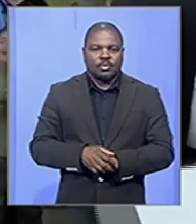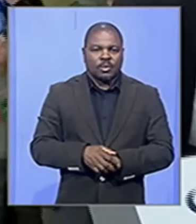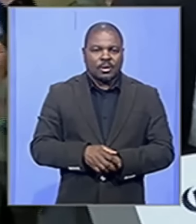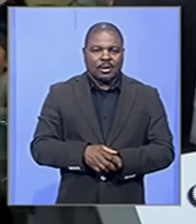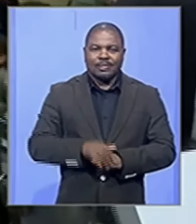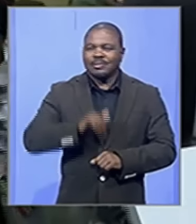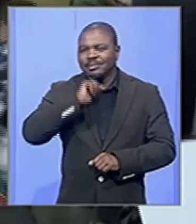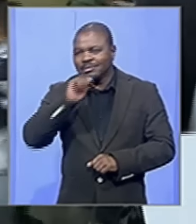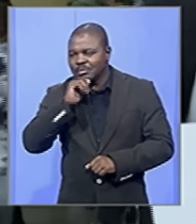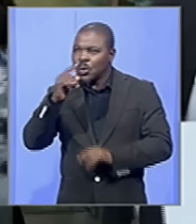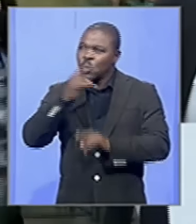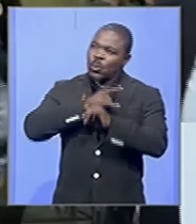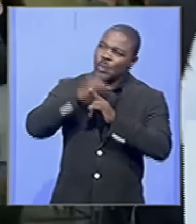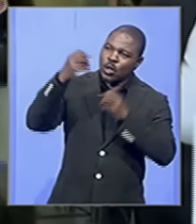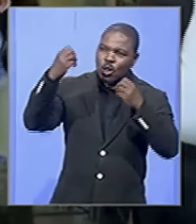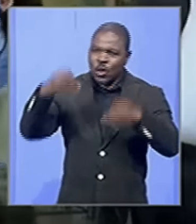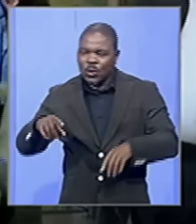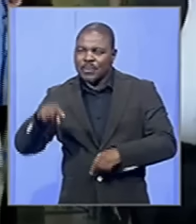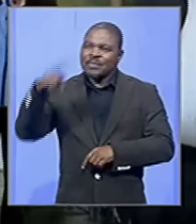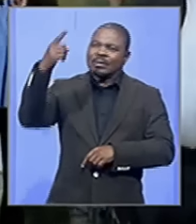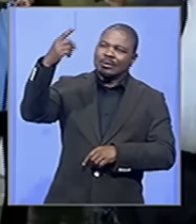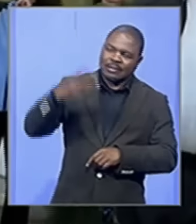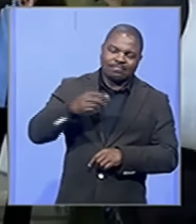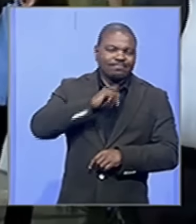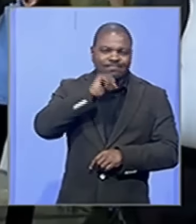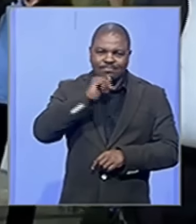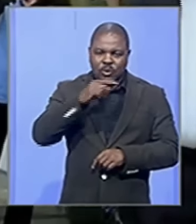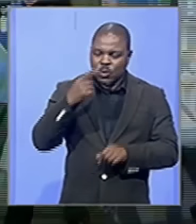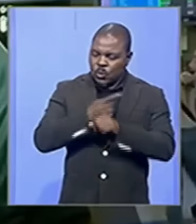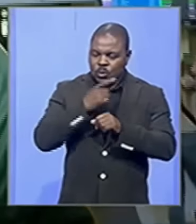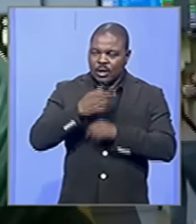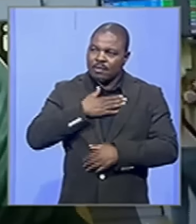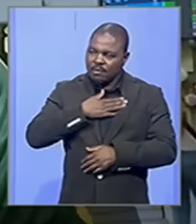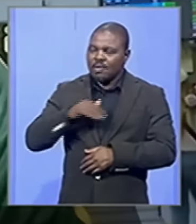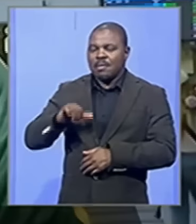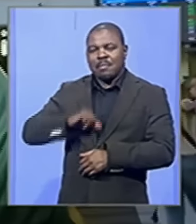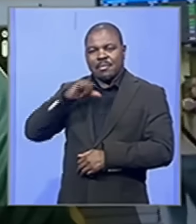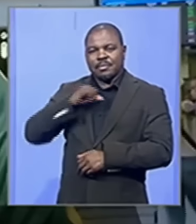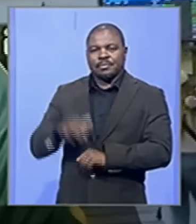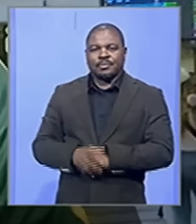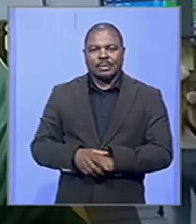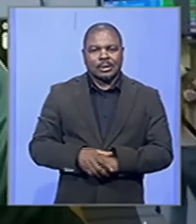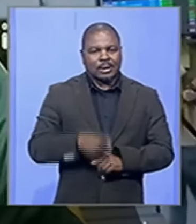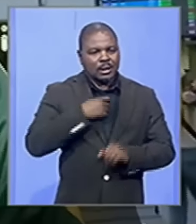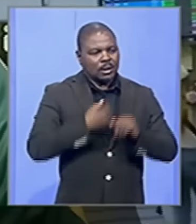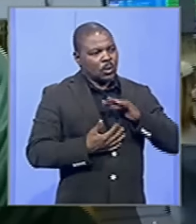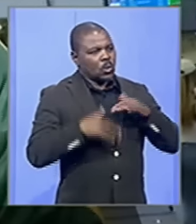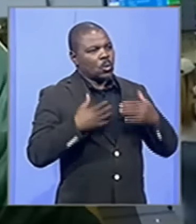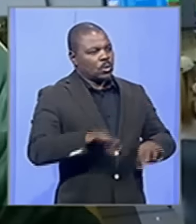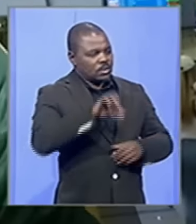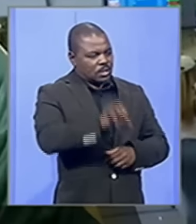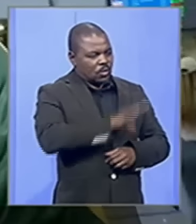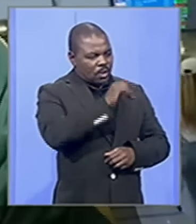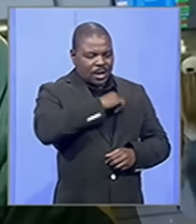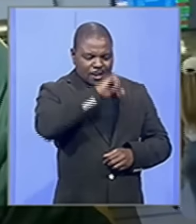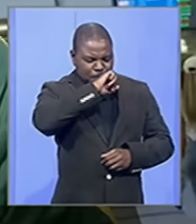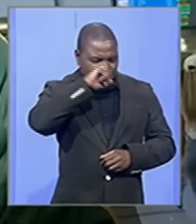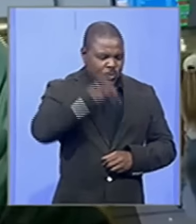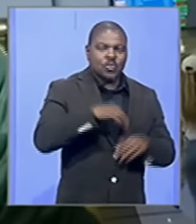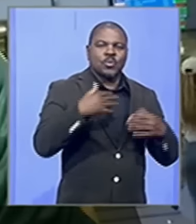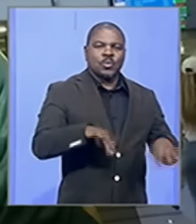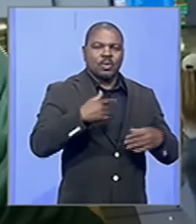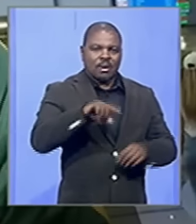you win, you lose, you come last, you come first, like we'll always be proud of you. It's so encouraging, and I think it's just I love South Africa so much, and that's